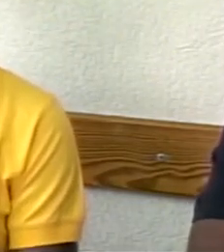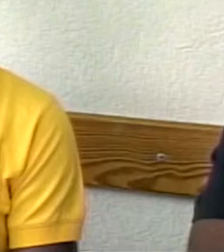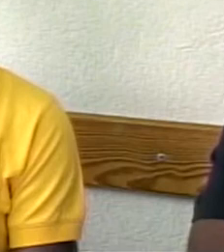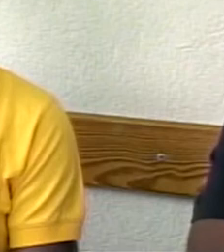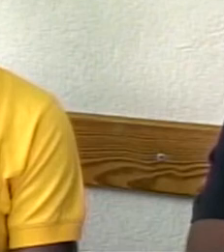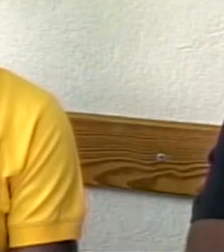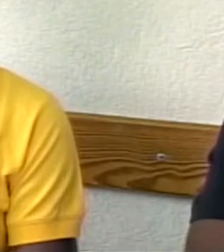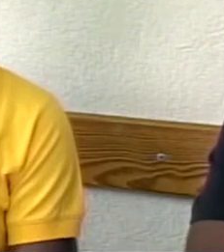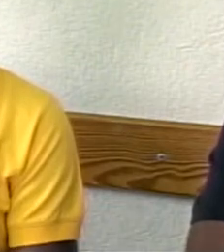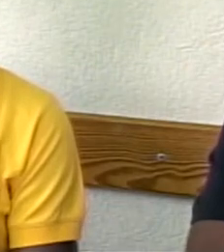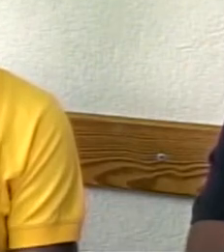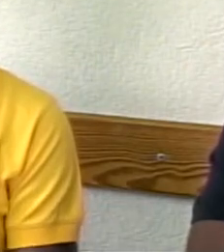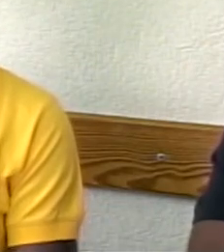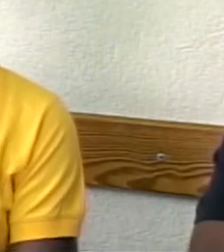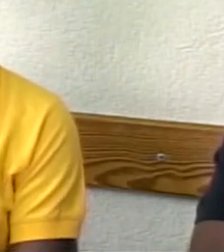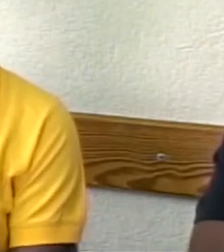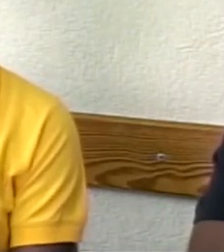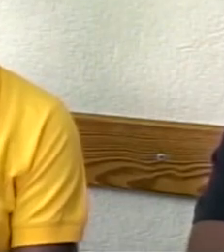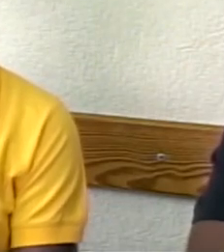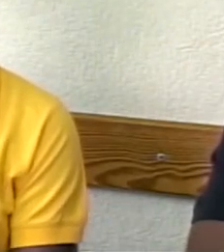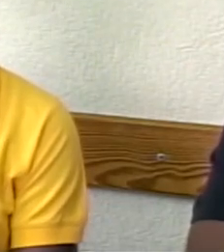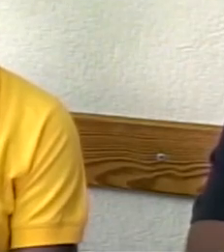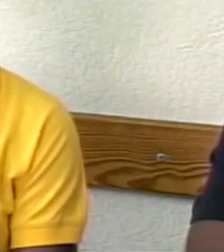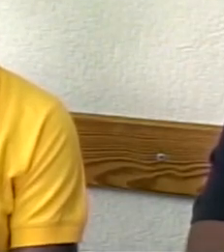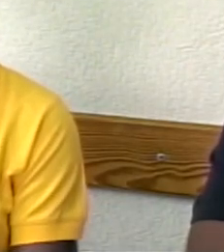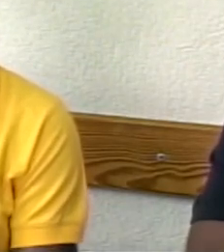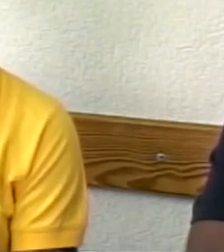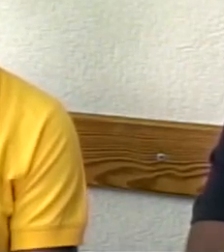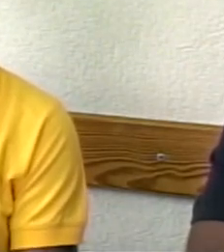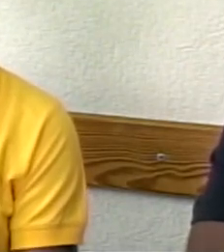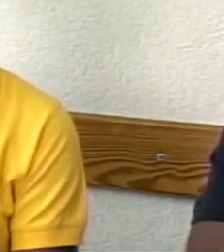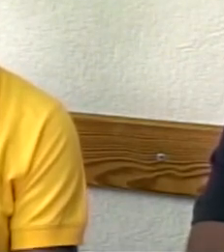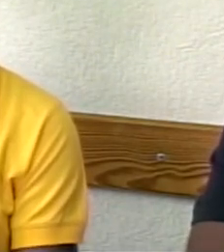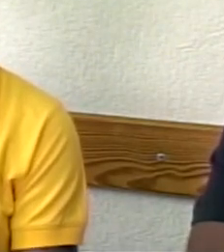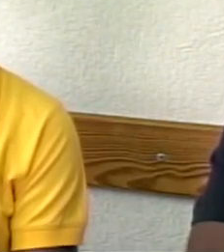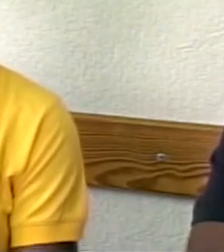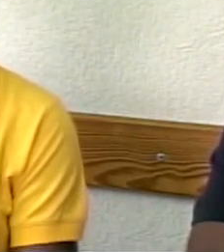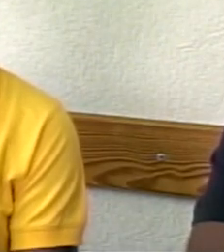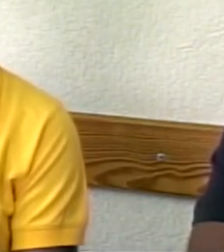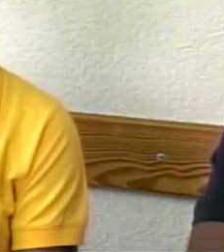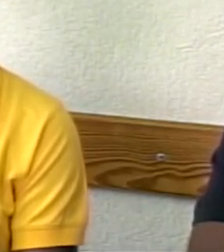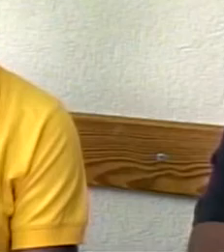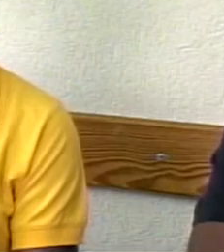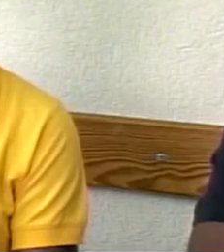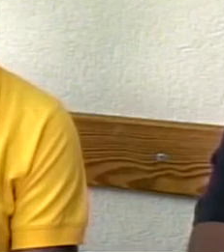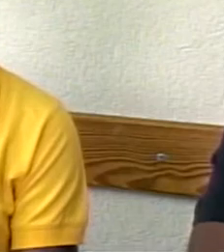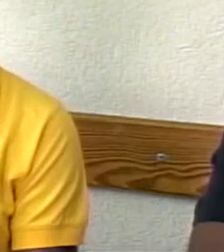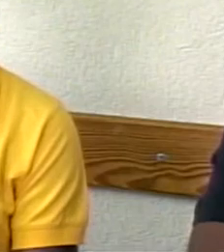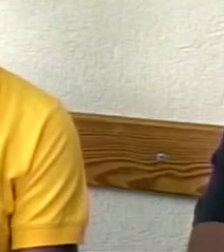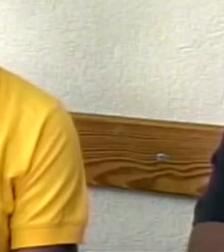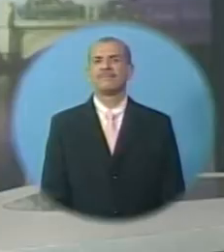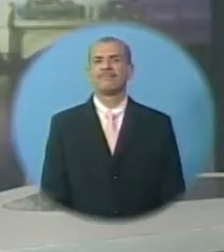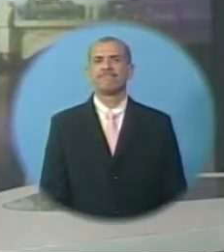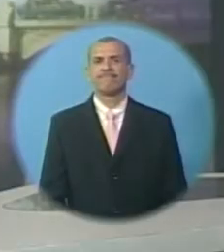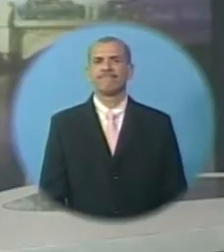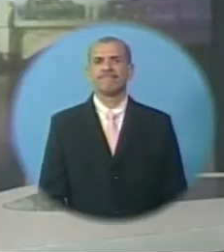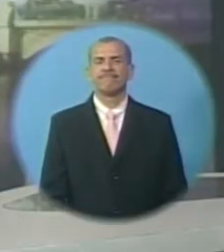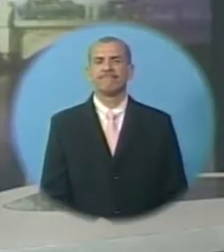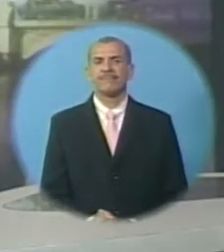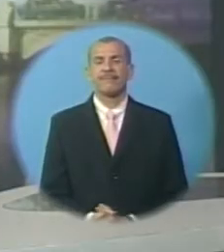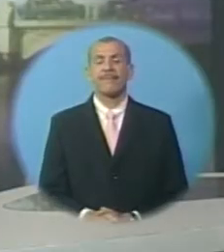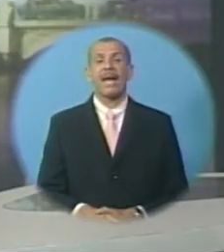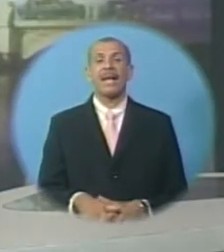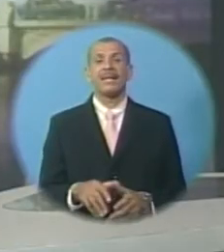play football and who are interested in playing the sport. I honestly just want to do my best.